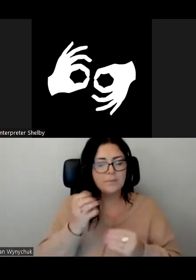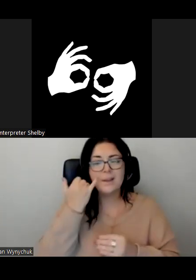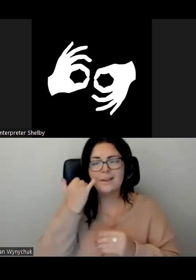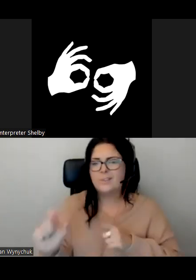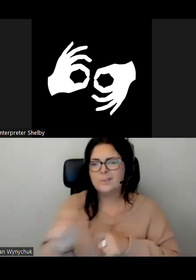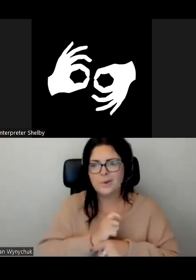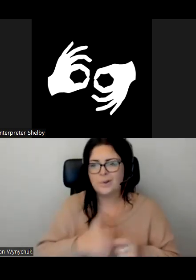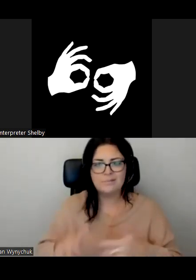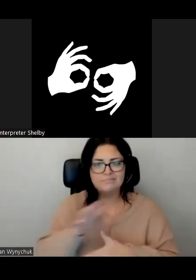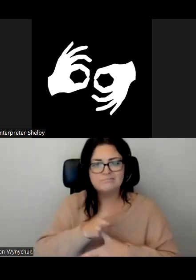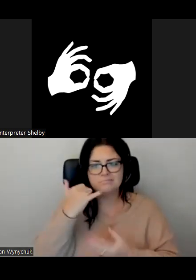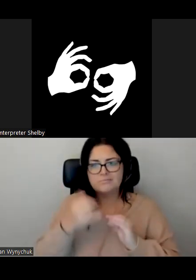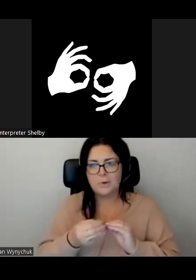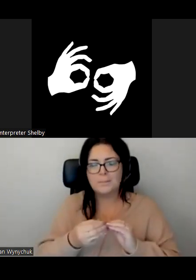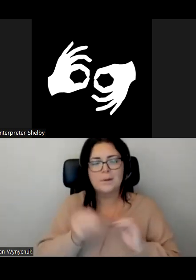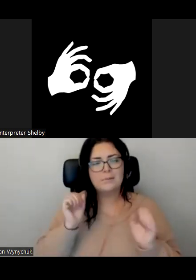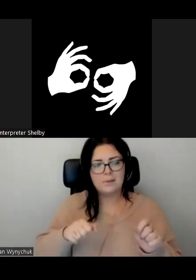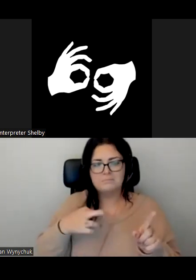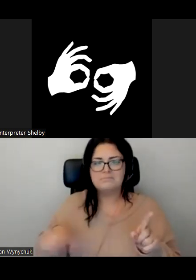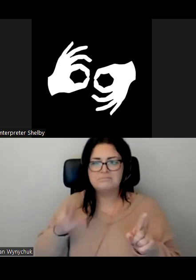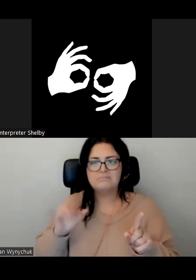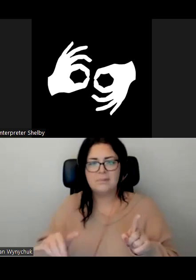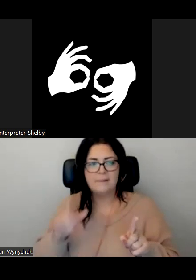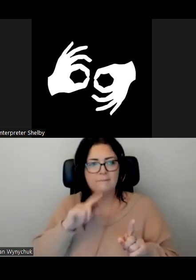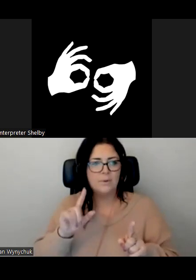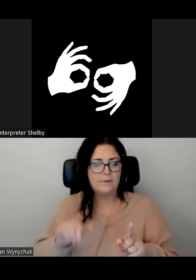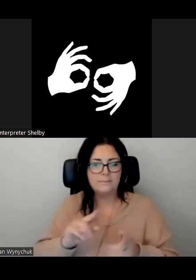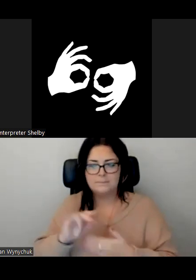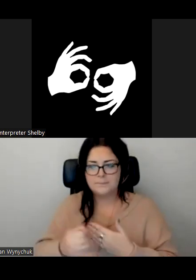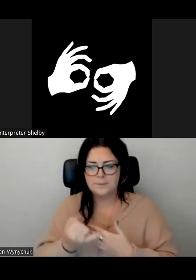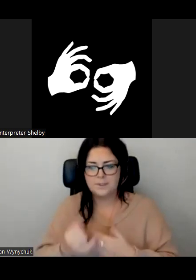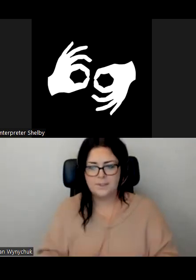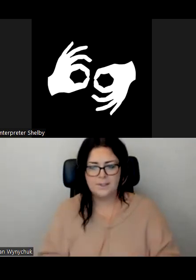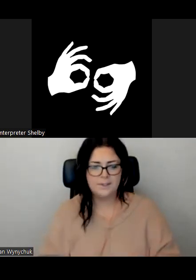main line, you can also get access to the Journey Project as well.